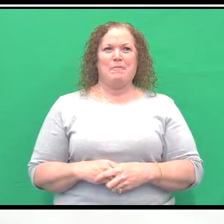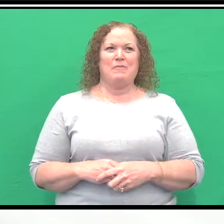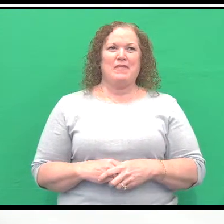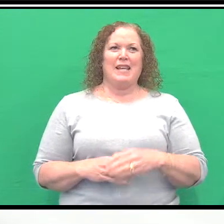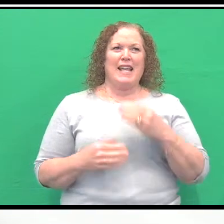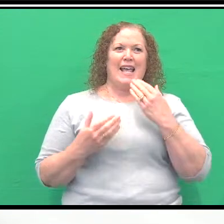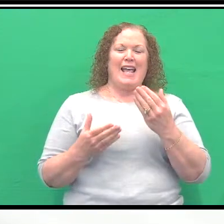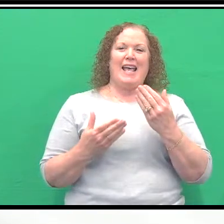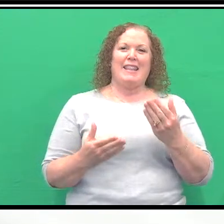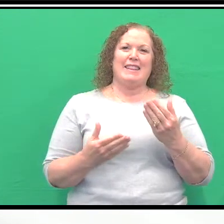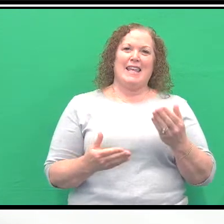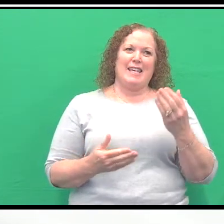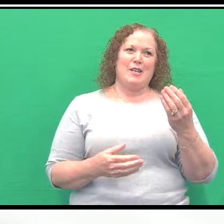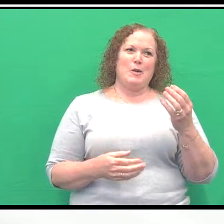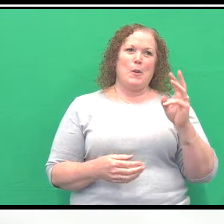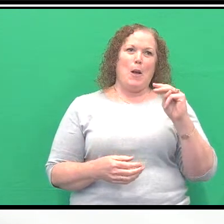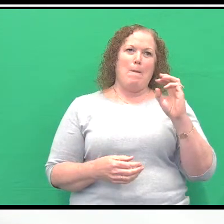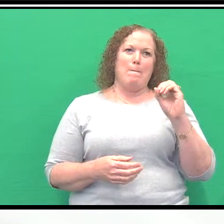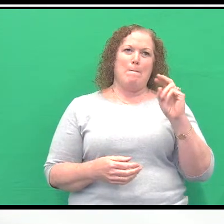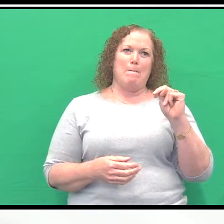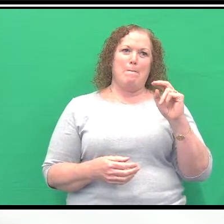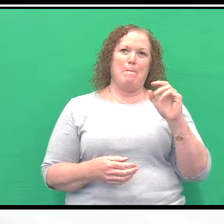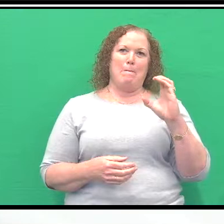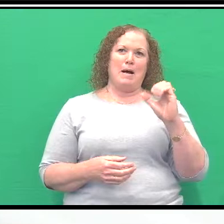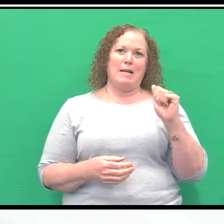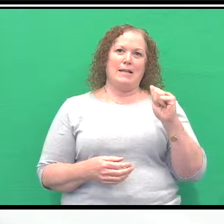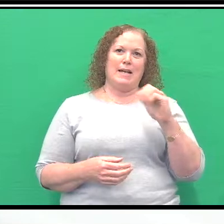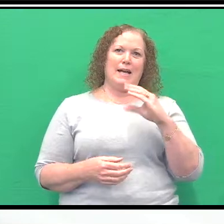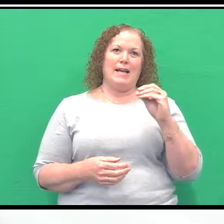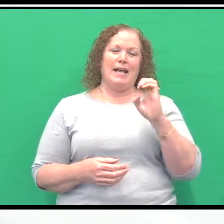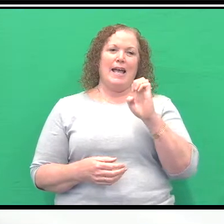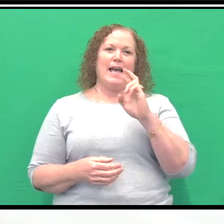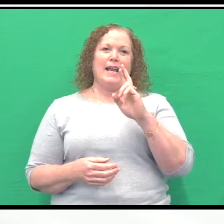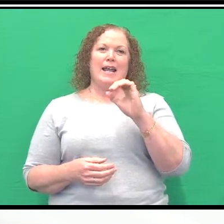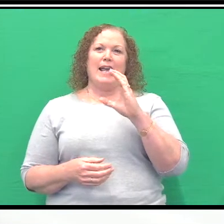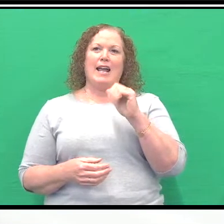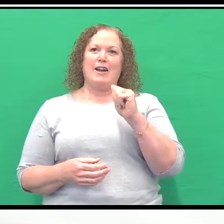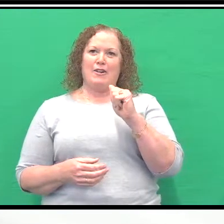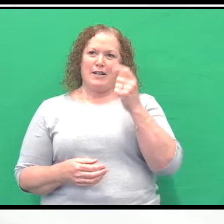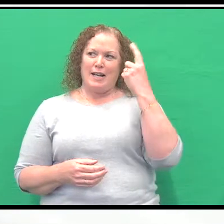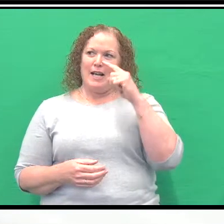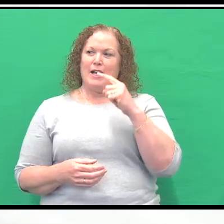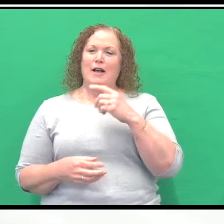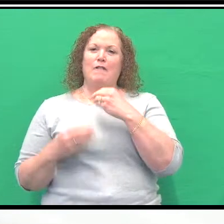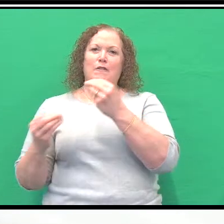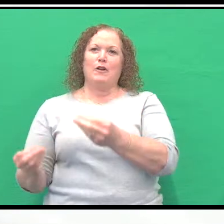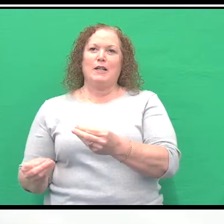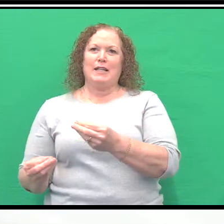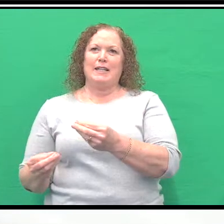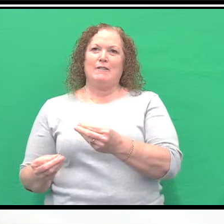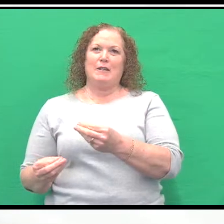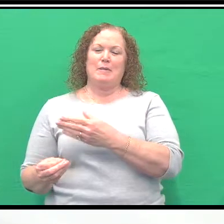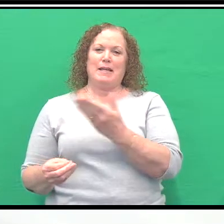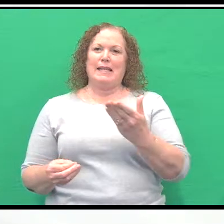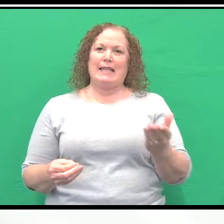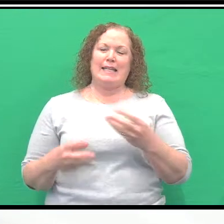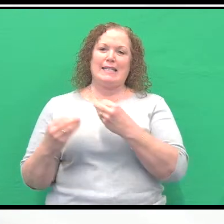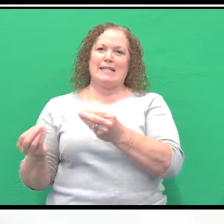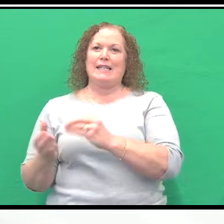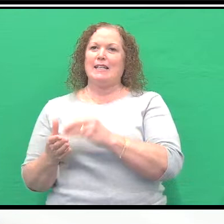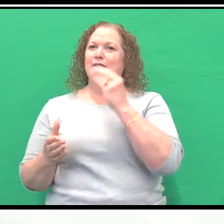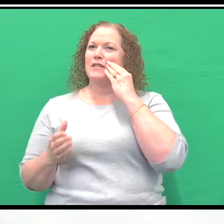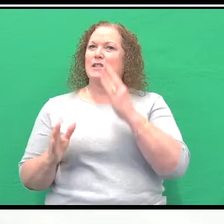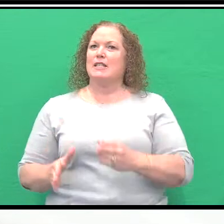to the teachers to treat the students and thank them. And I promised that I would definitely be back. The